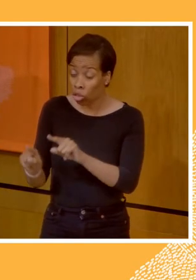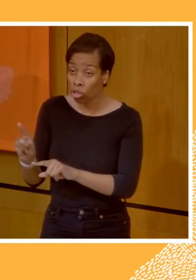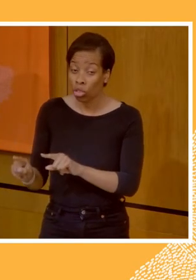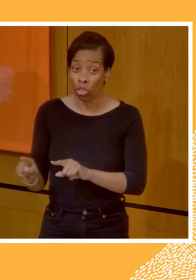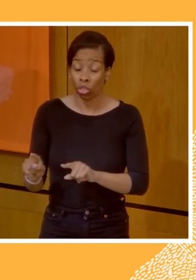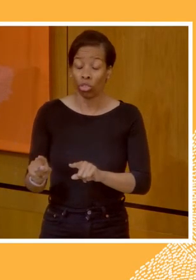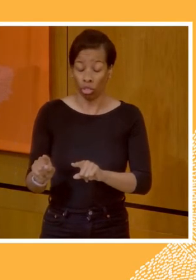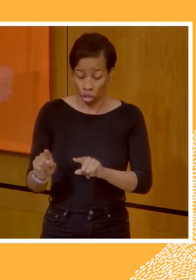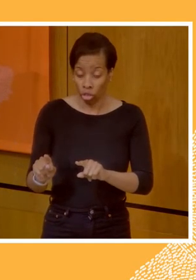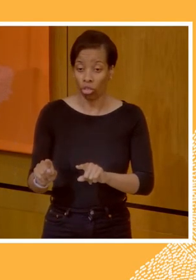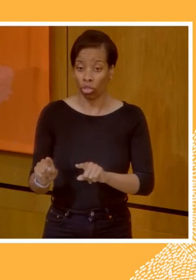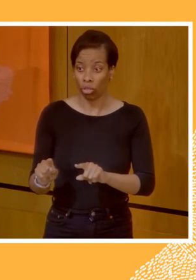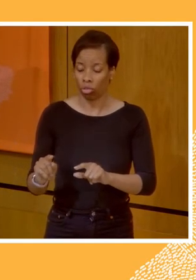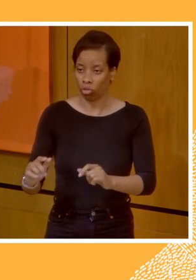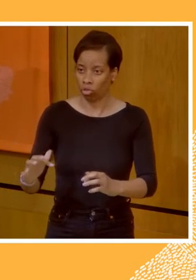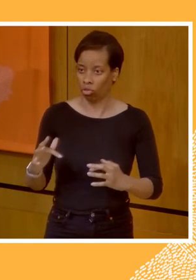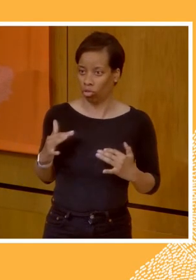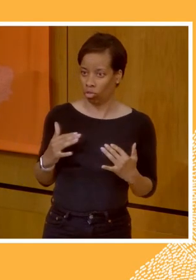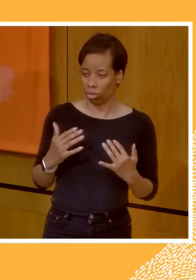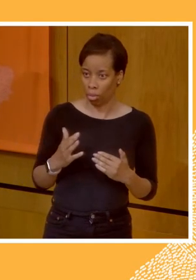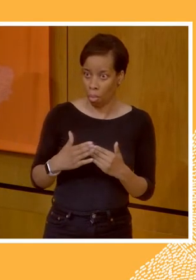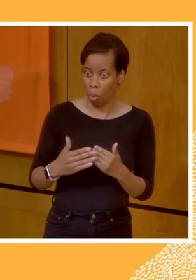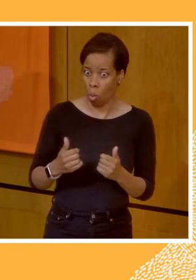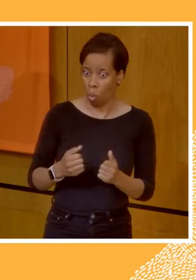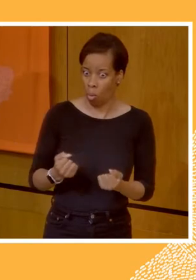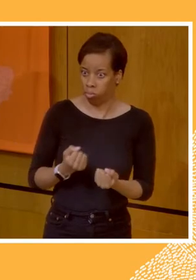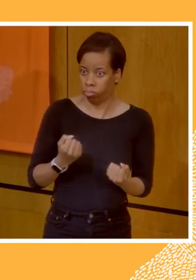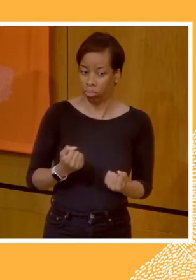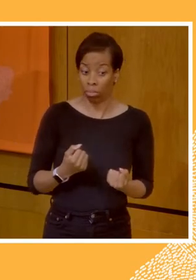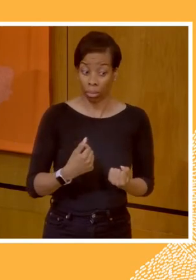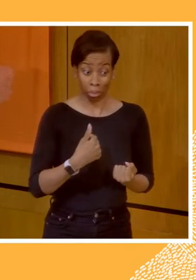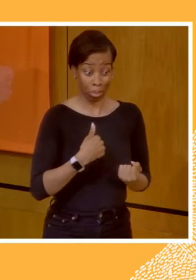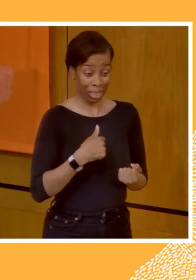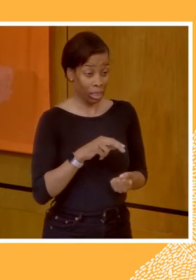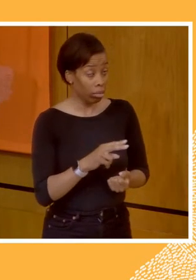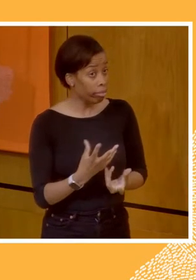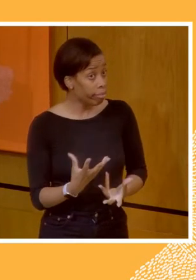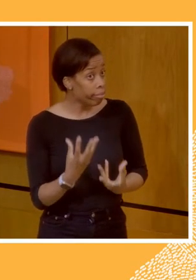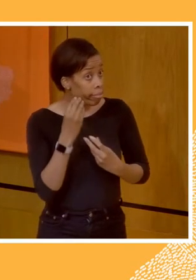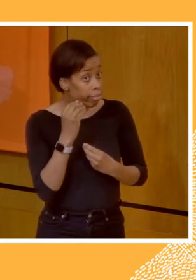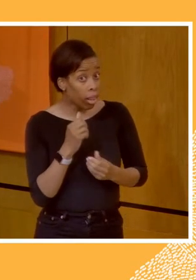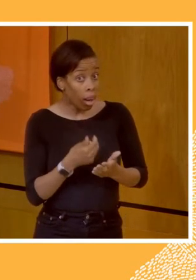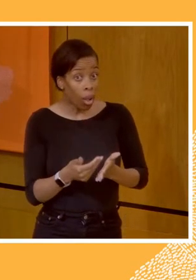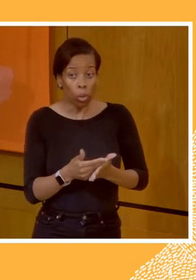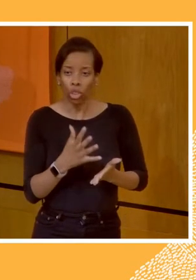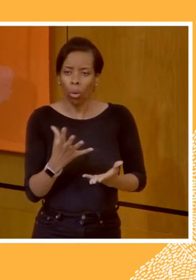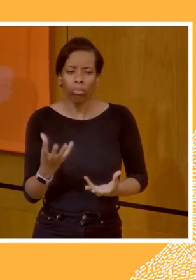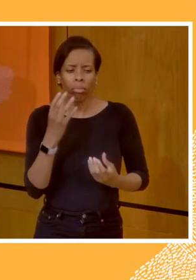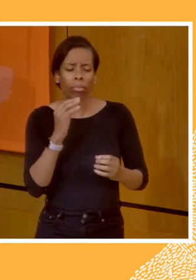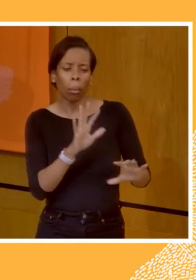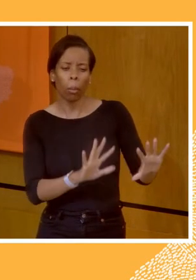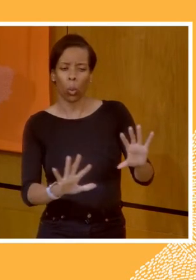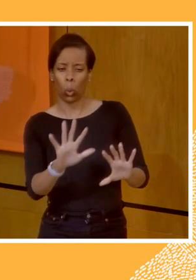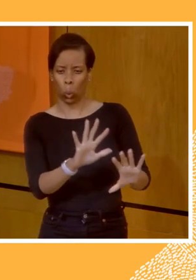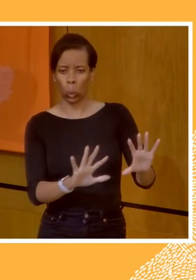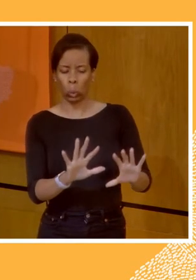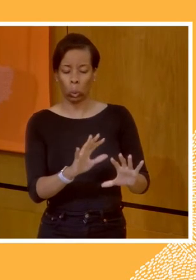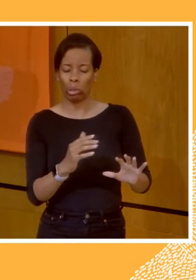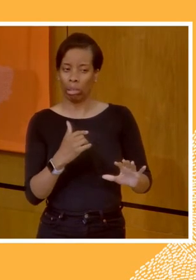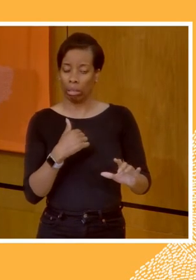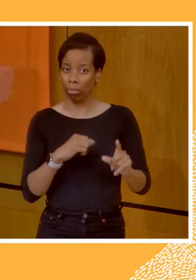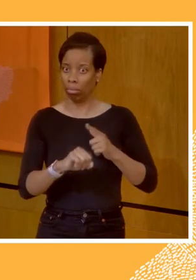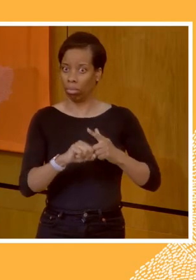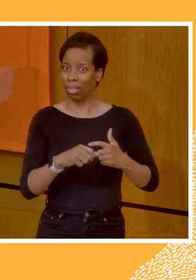away with an emotion. And this carries on to my next point a bit, because I wanted to ask a little